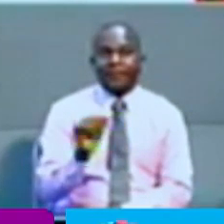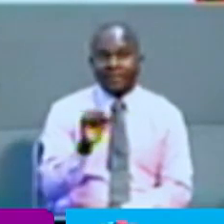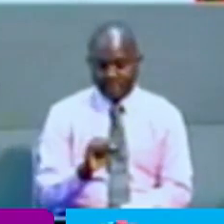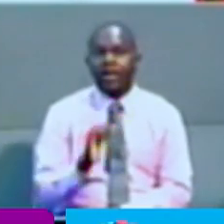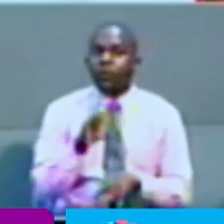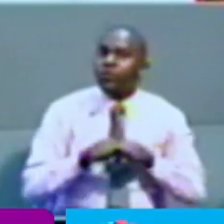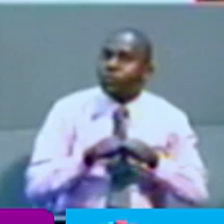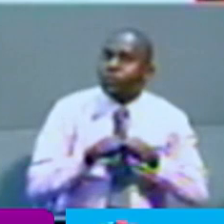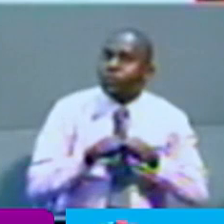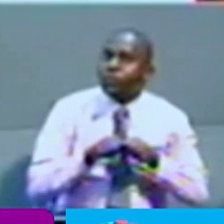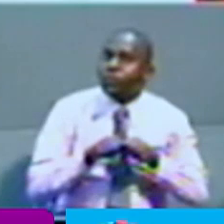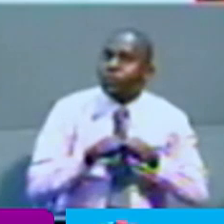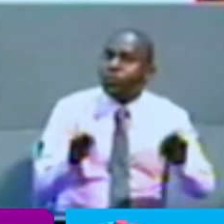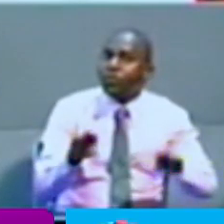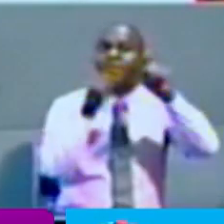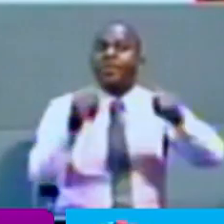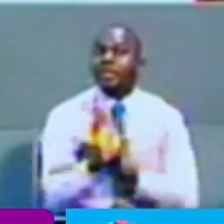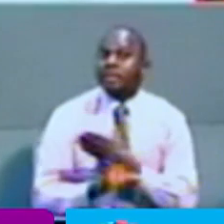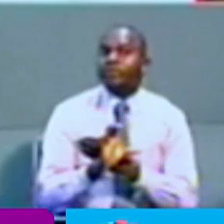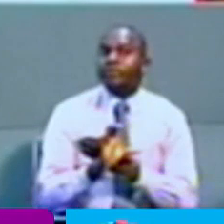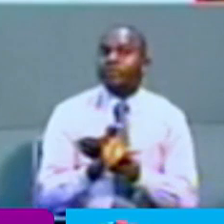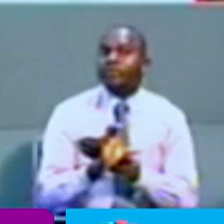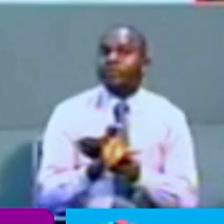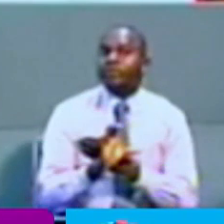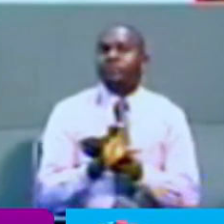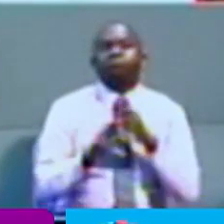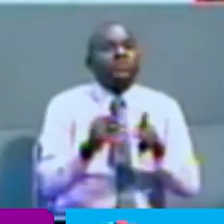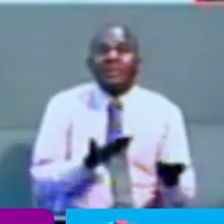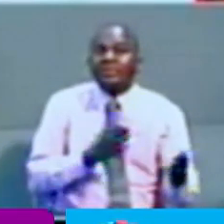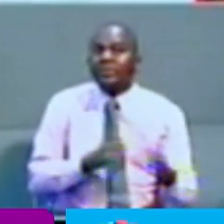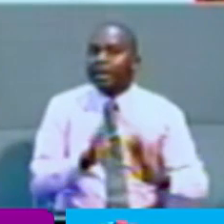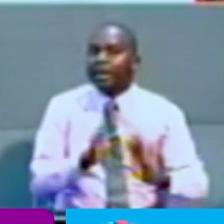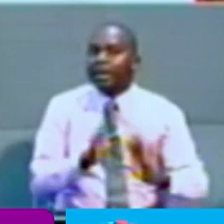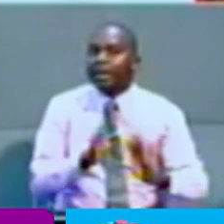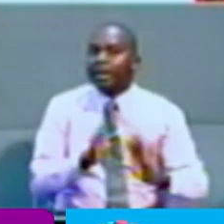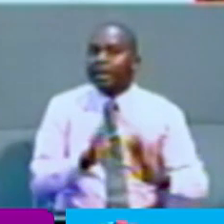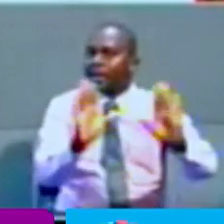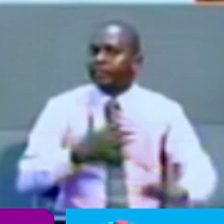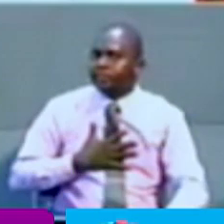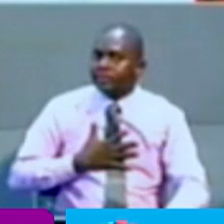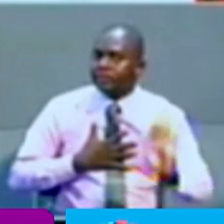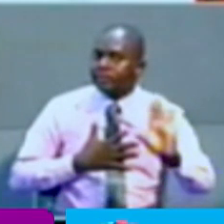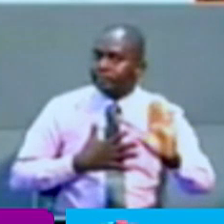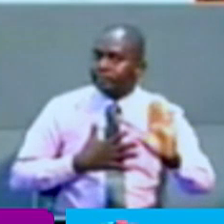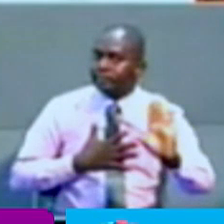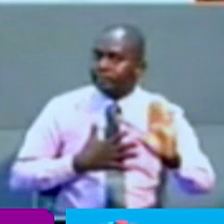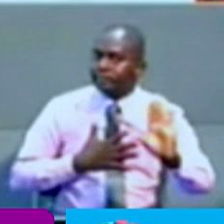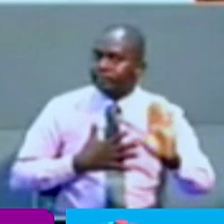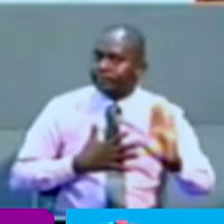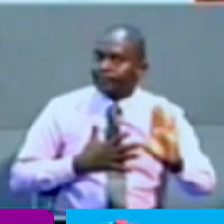So who's taking the virus all over the whole country? People are dying. We are burying. No, please.